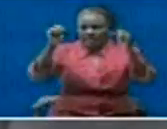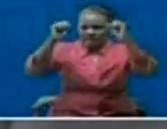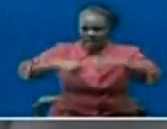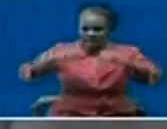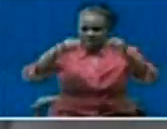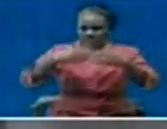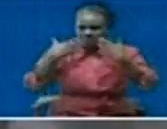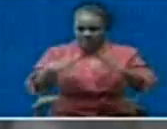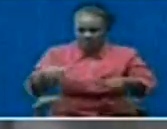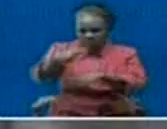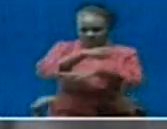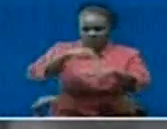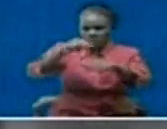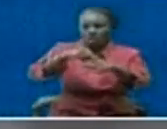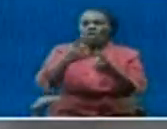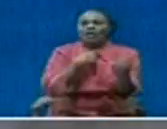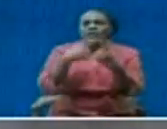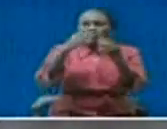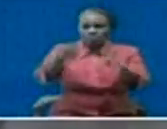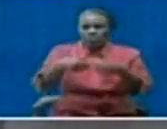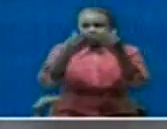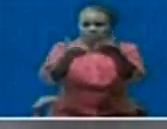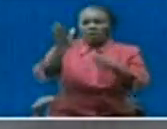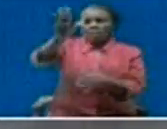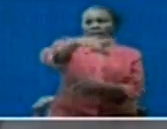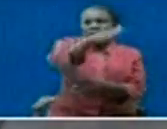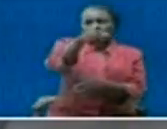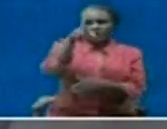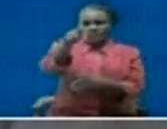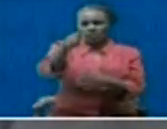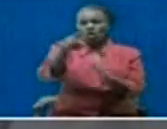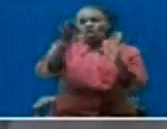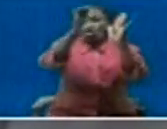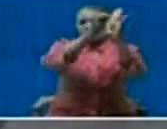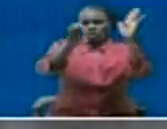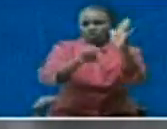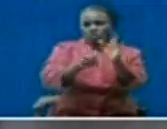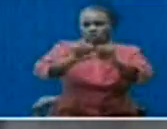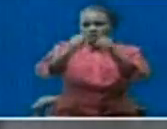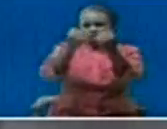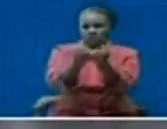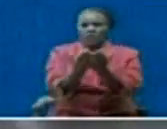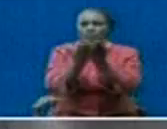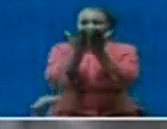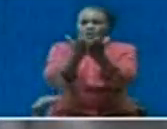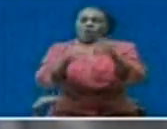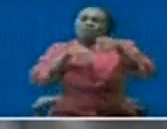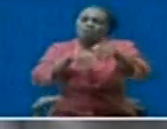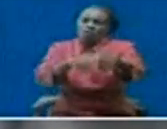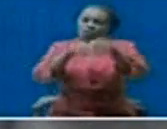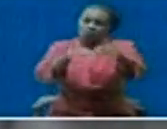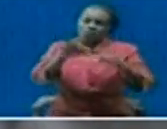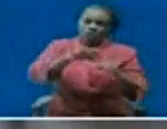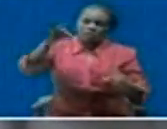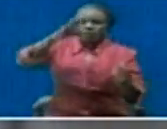in the national dialogue, then we give Parliament as an instrument of our constitutional system to go in and follow the spirit of